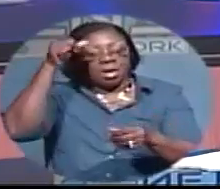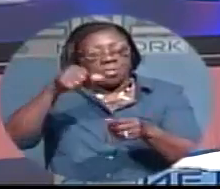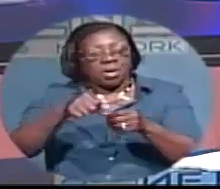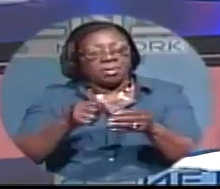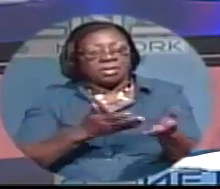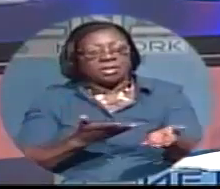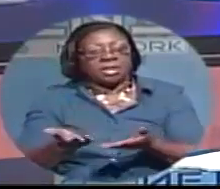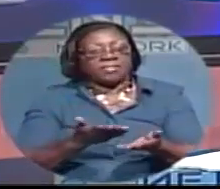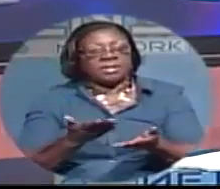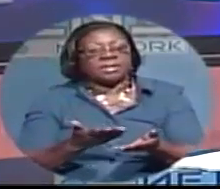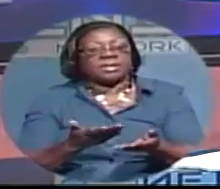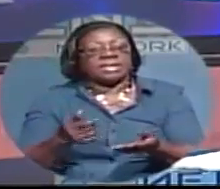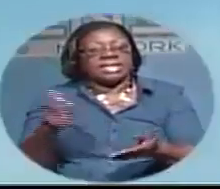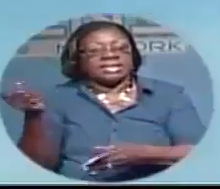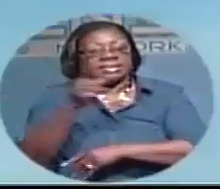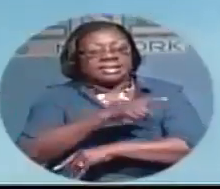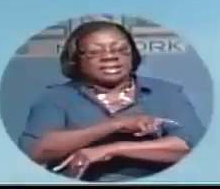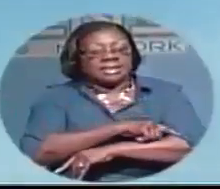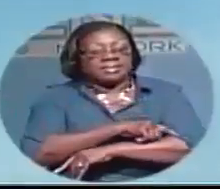Force base.